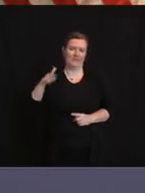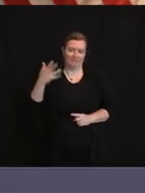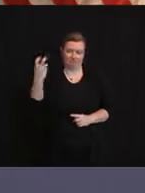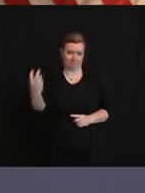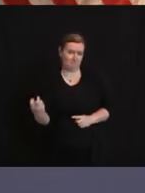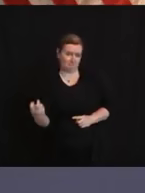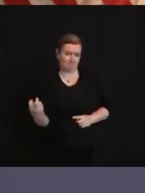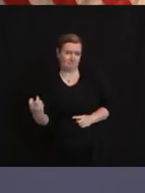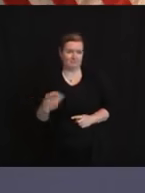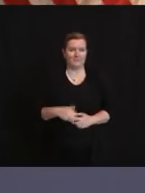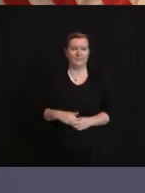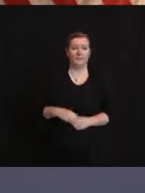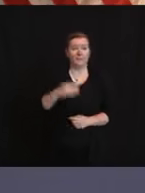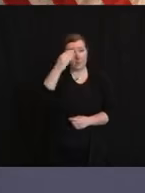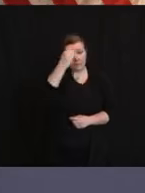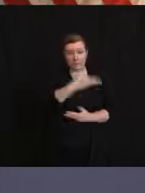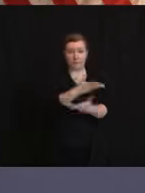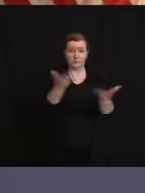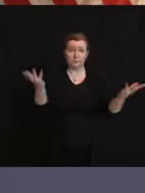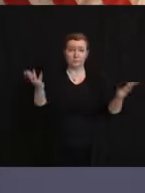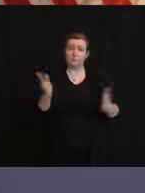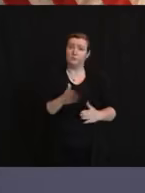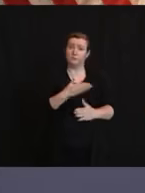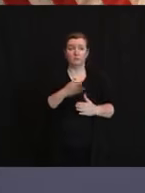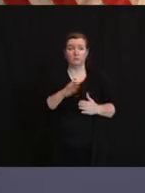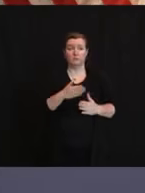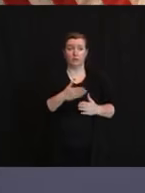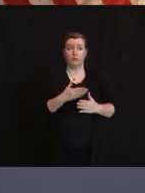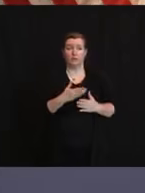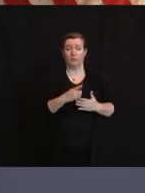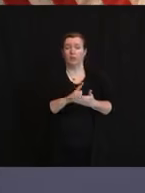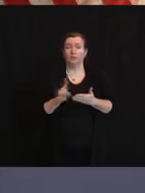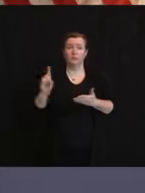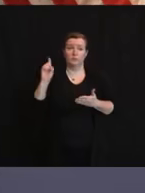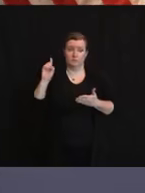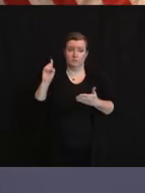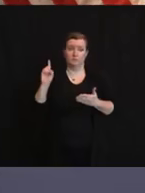last week for the New Jersey Pandemic Relief Fund, which is